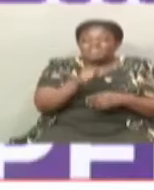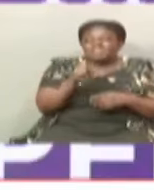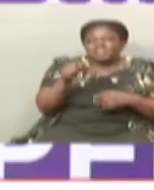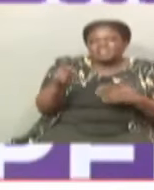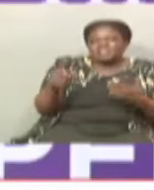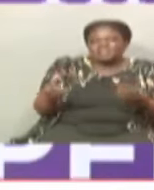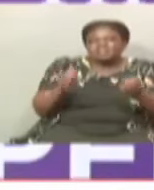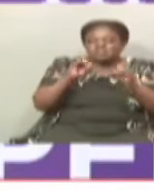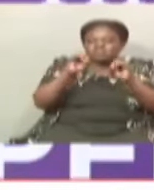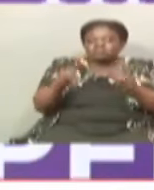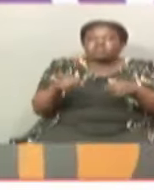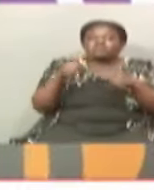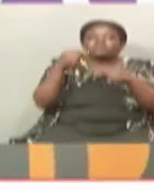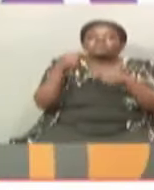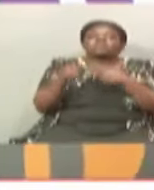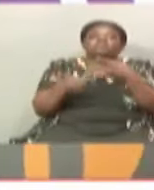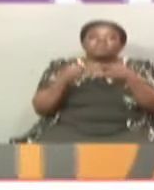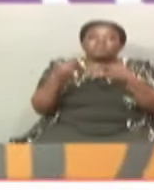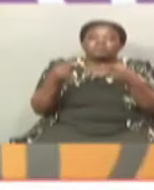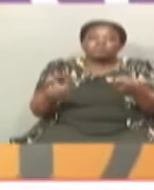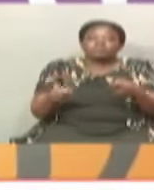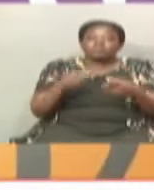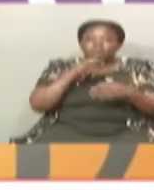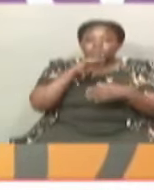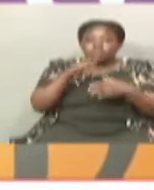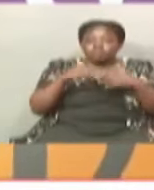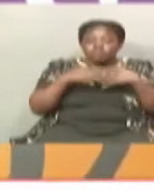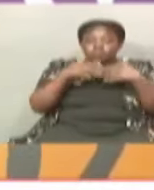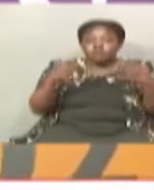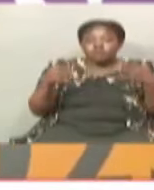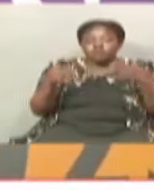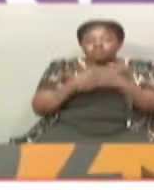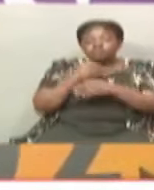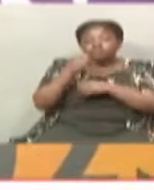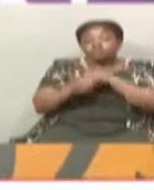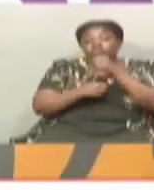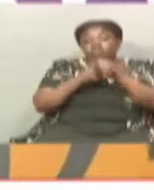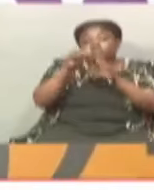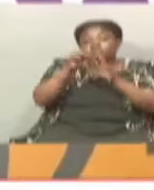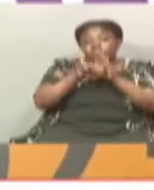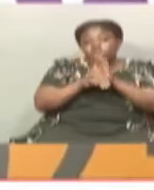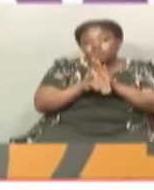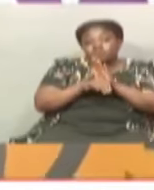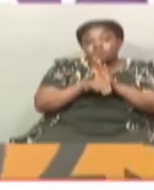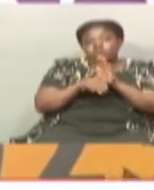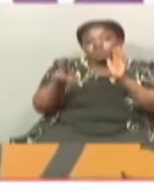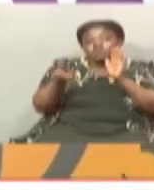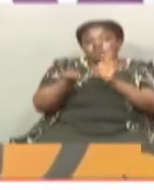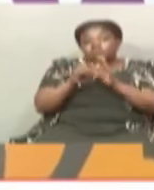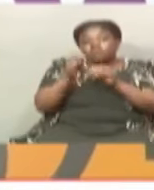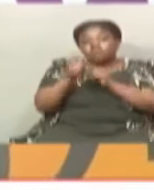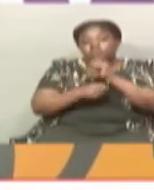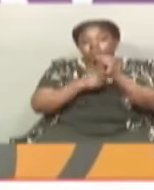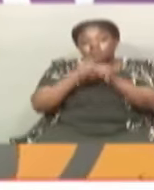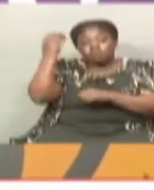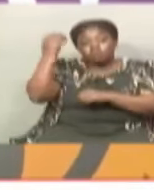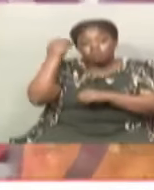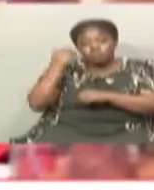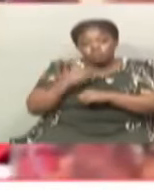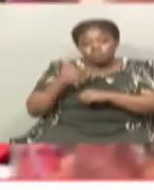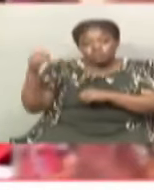The trial will go on. Dola byogedde mu kugula omwaka omungi ogw'amateeka guyite nnyo looya ku kkooti enkulu wano mu